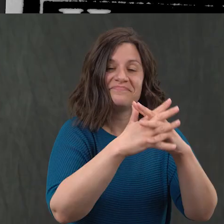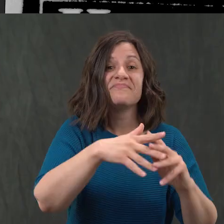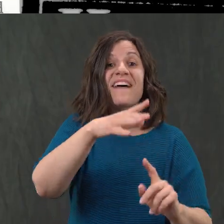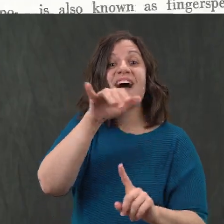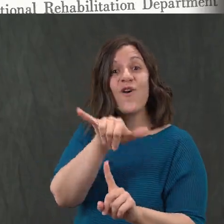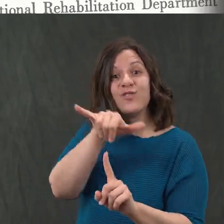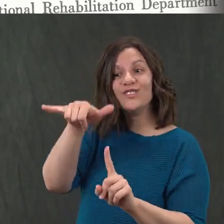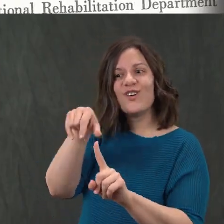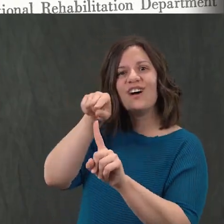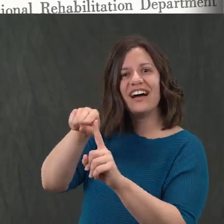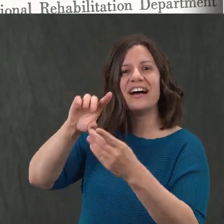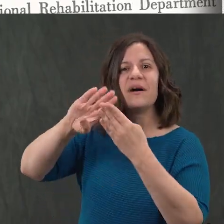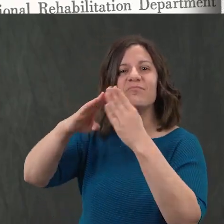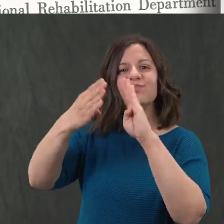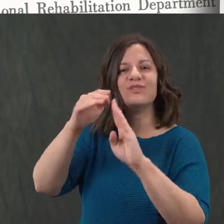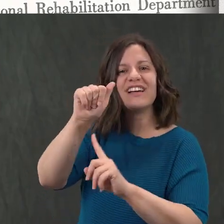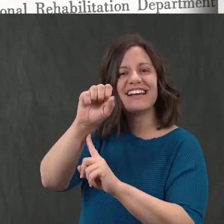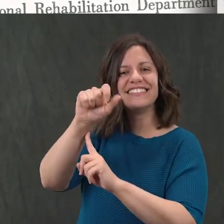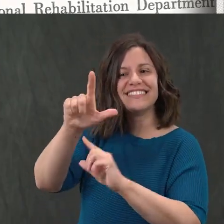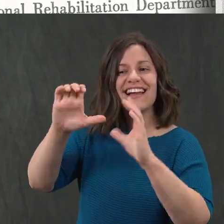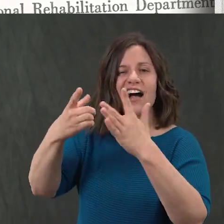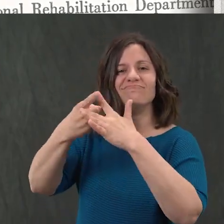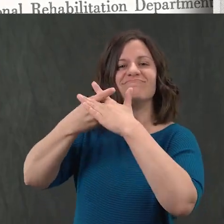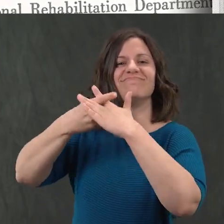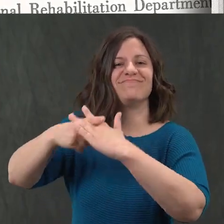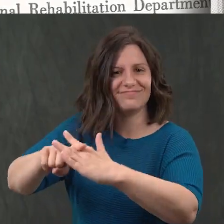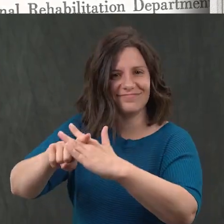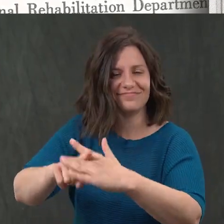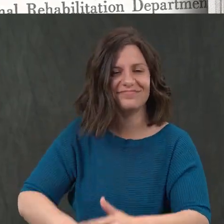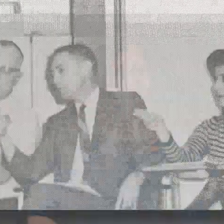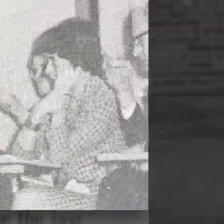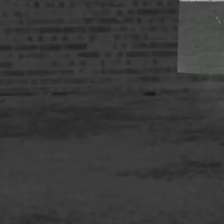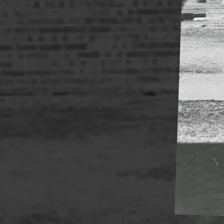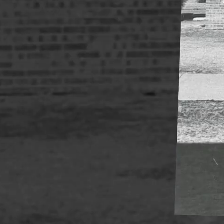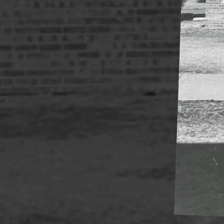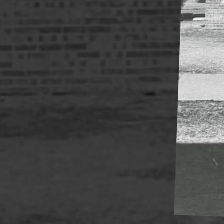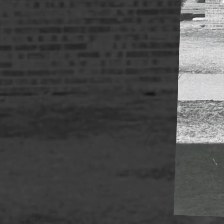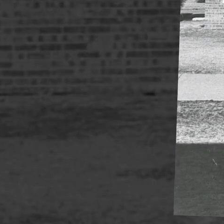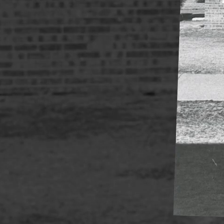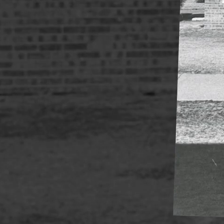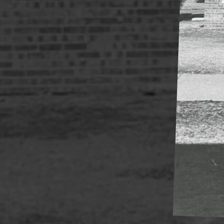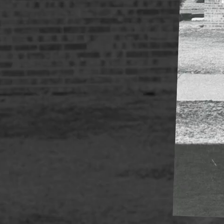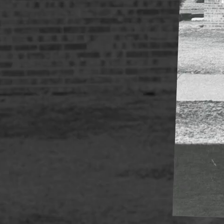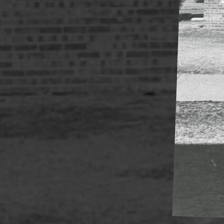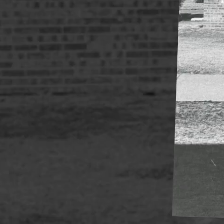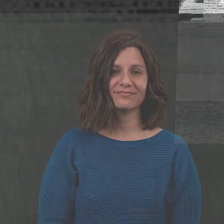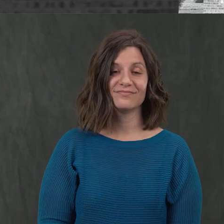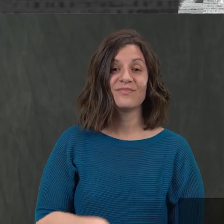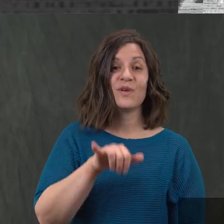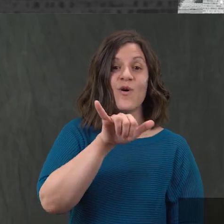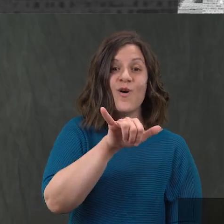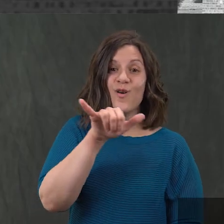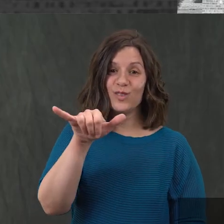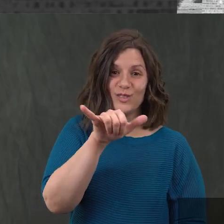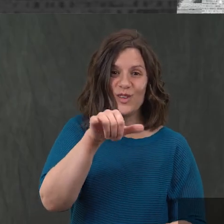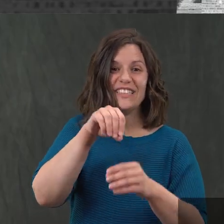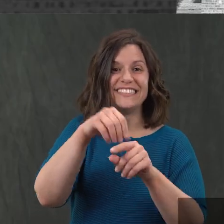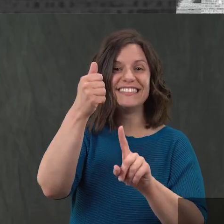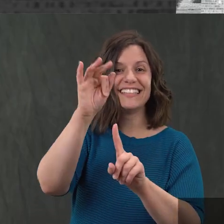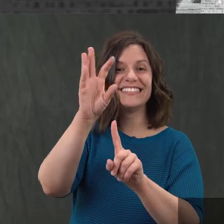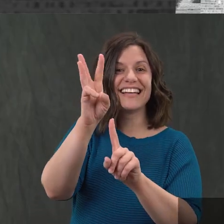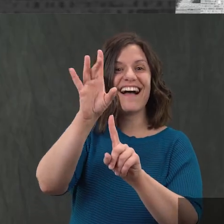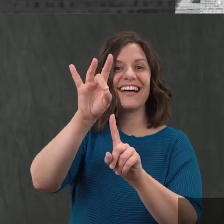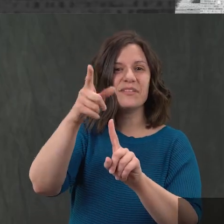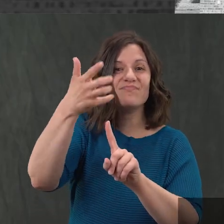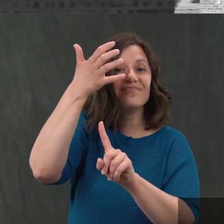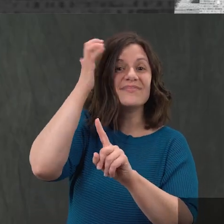and community ASL classes began. Photos, Lions exterior, Lions cafeteria, 3 men reveal a plaque, smiling students. Also in